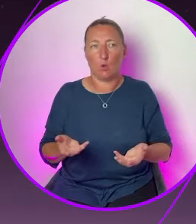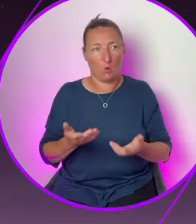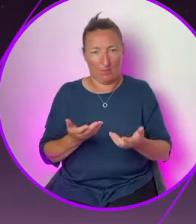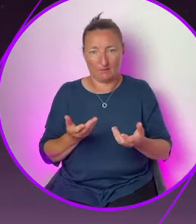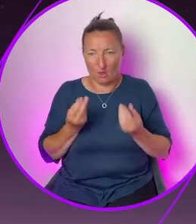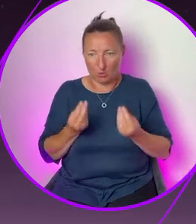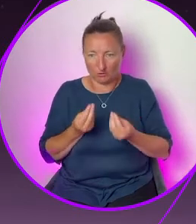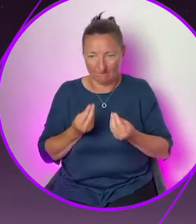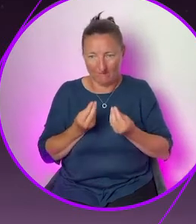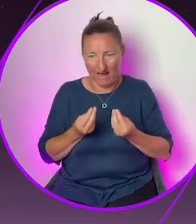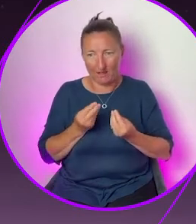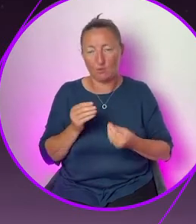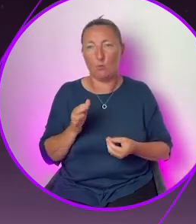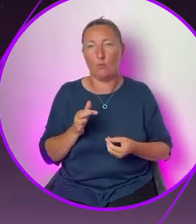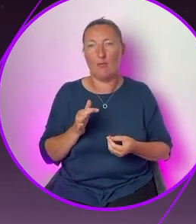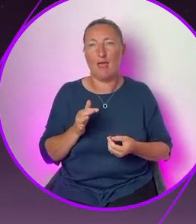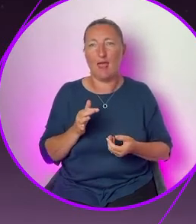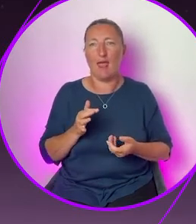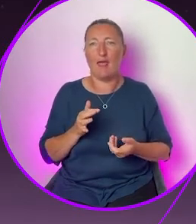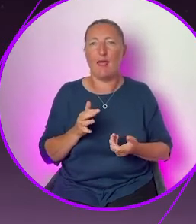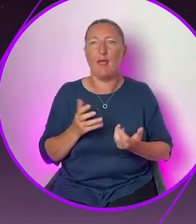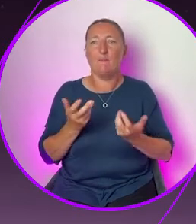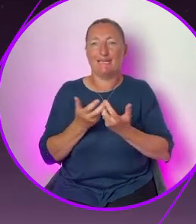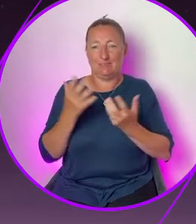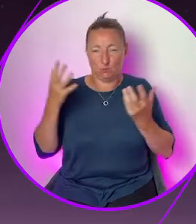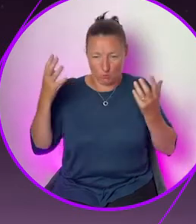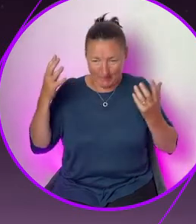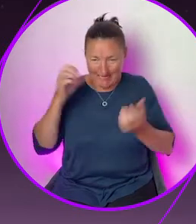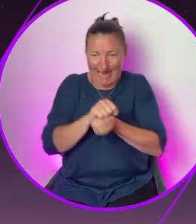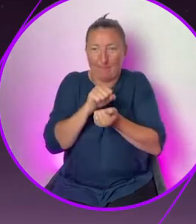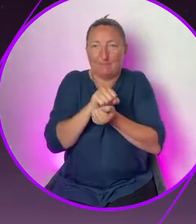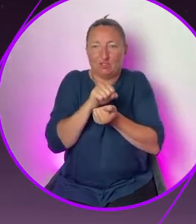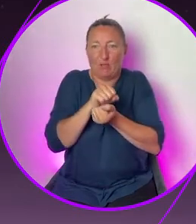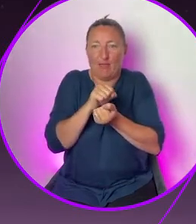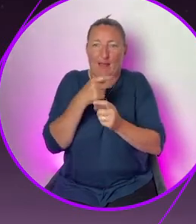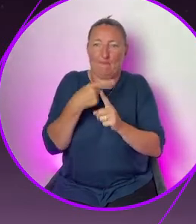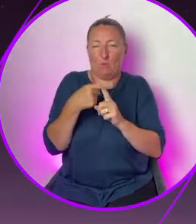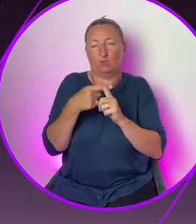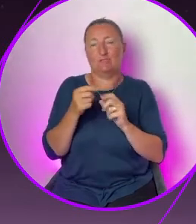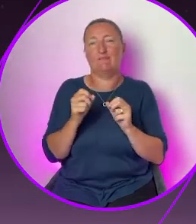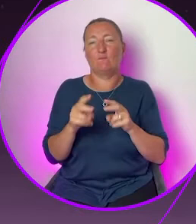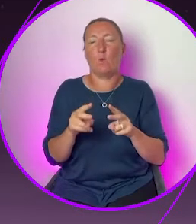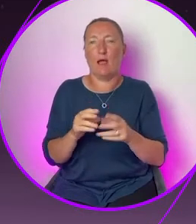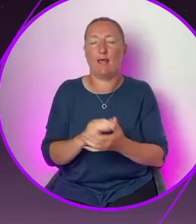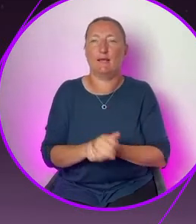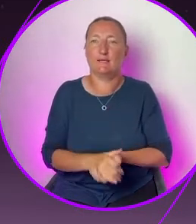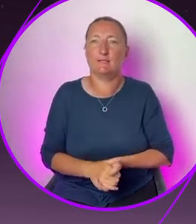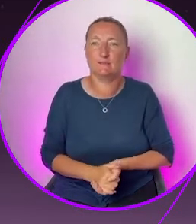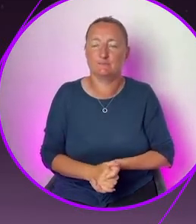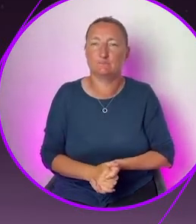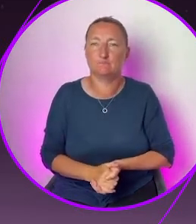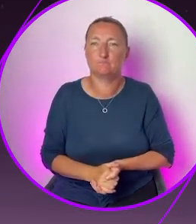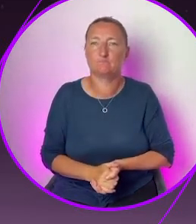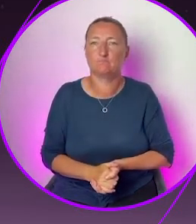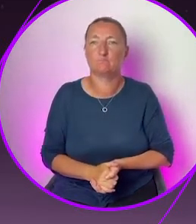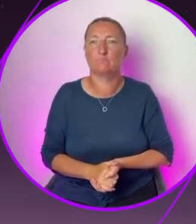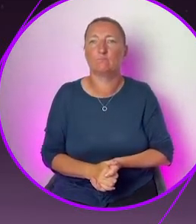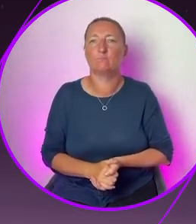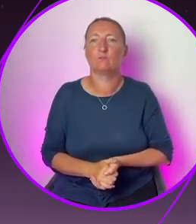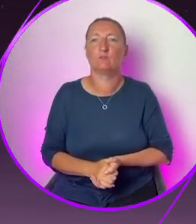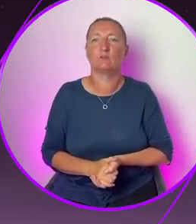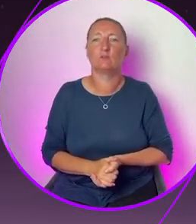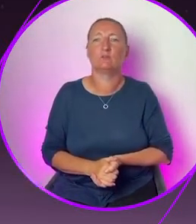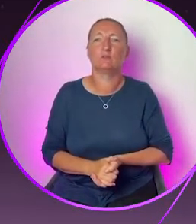they generate. That value needs to somehow be captured in a positive way. And so, yes, that's what we're